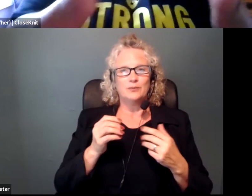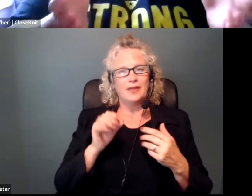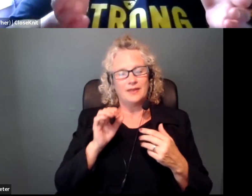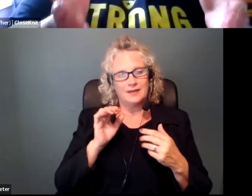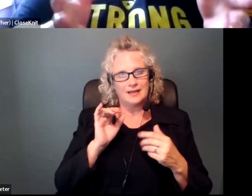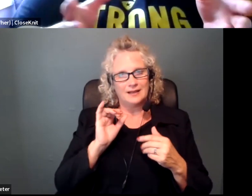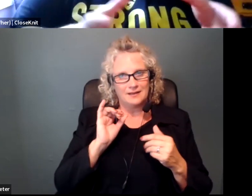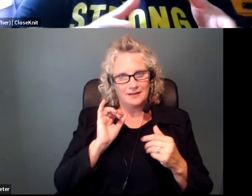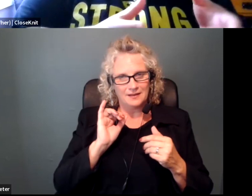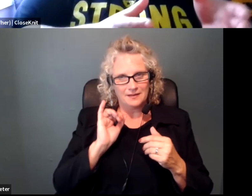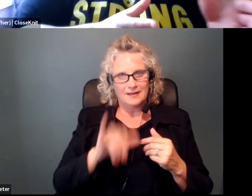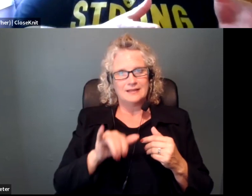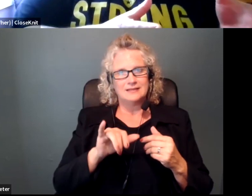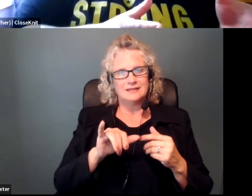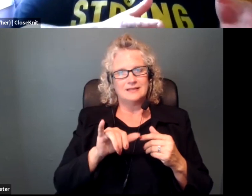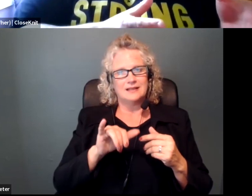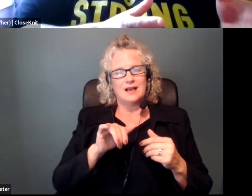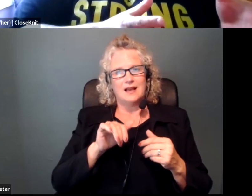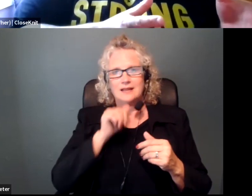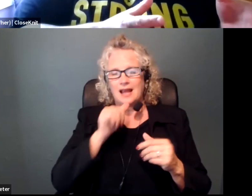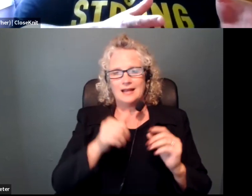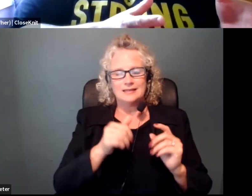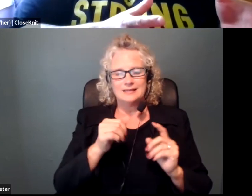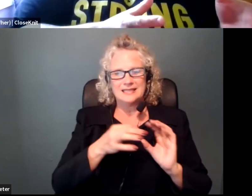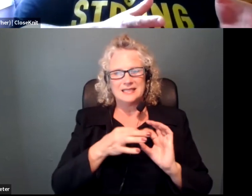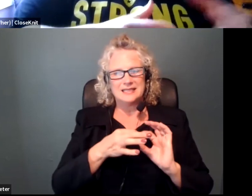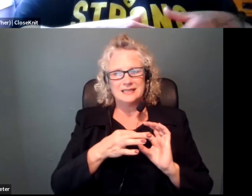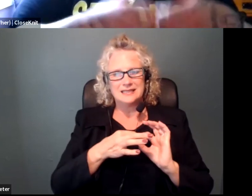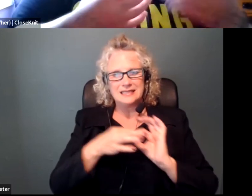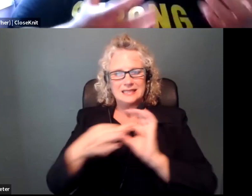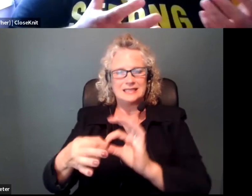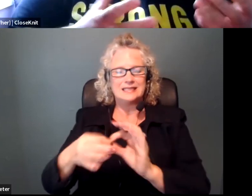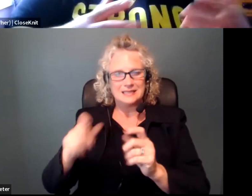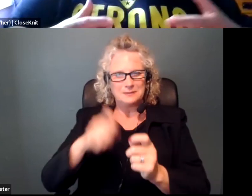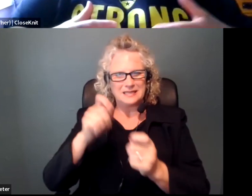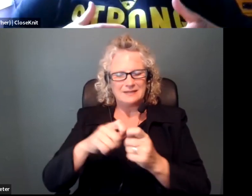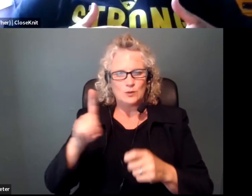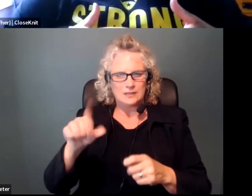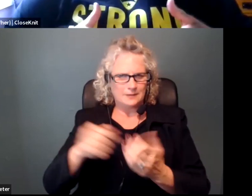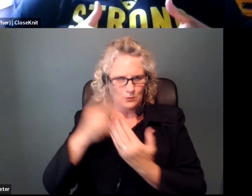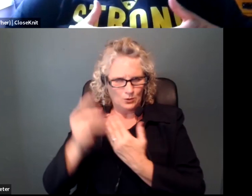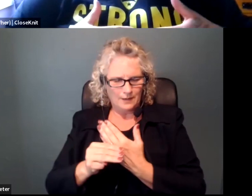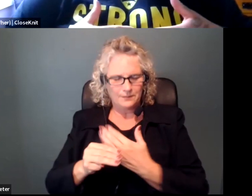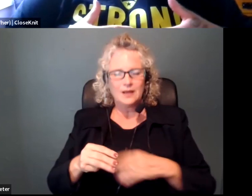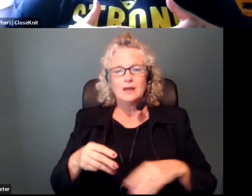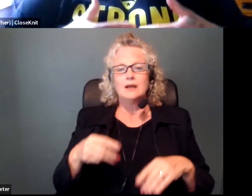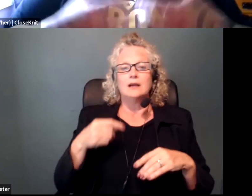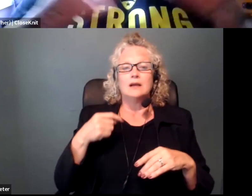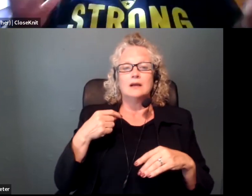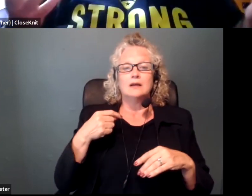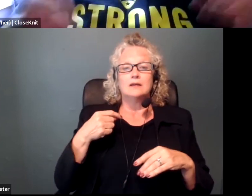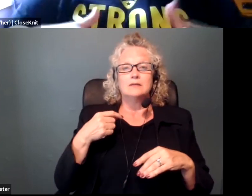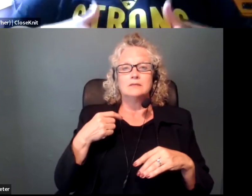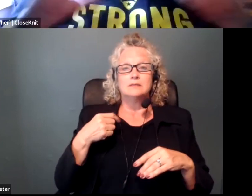program that question came out of. But we are doing it all the time, and it really is. This isn't like